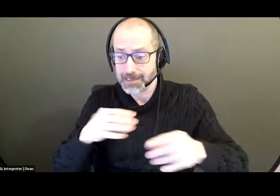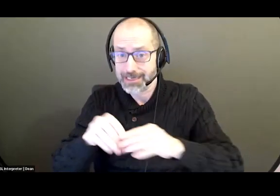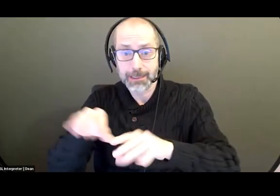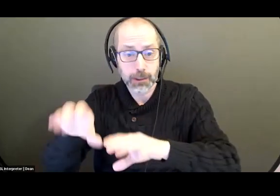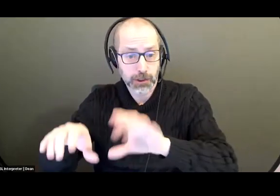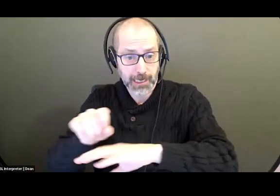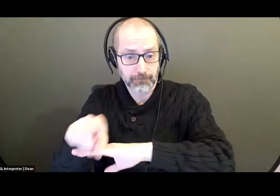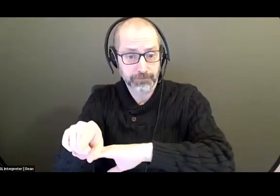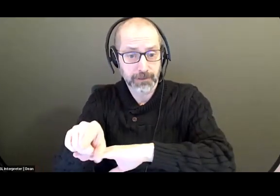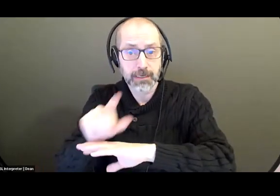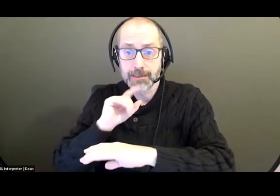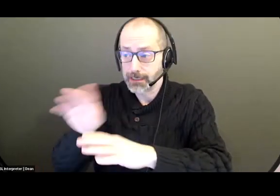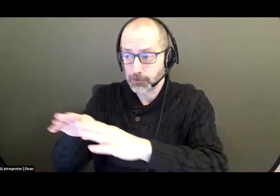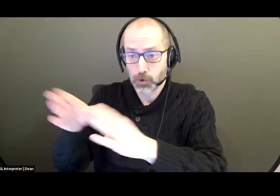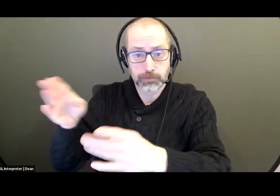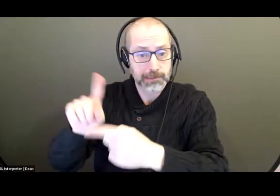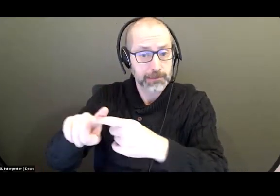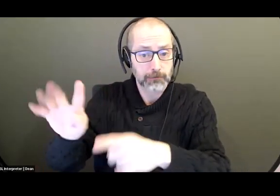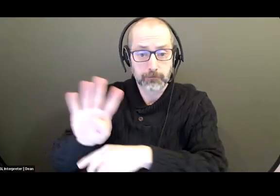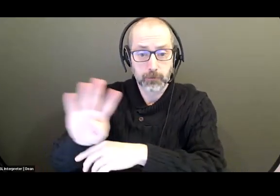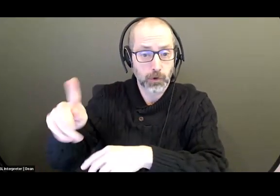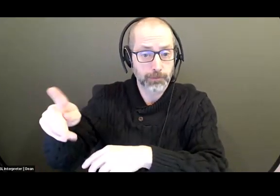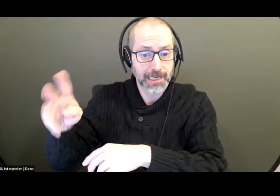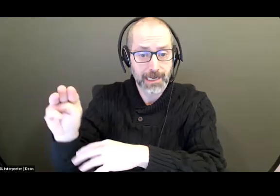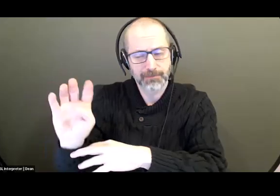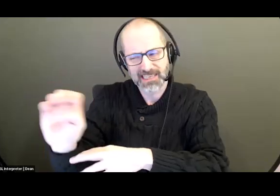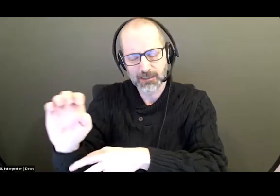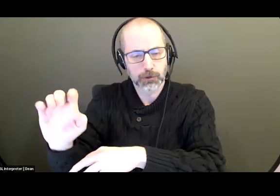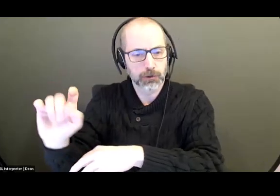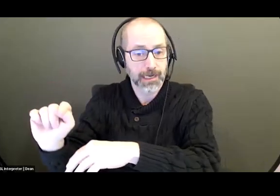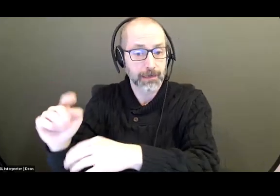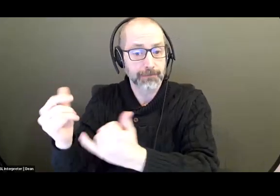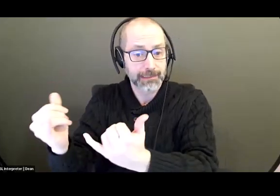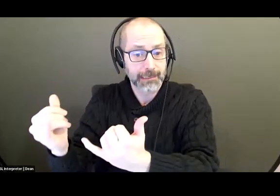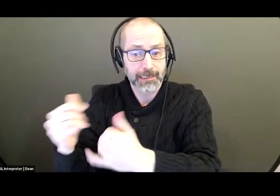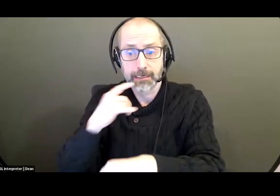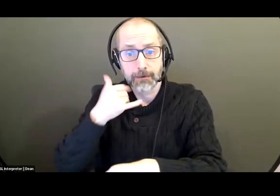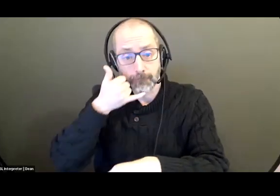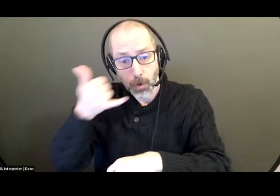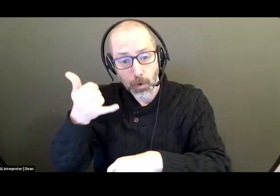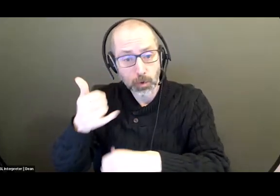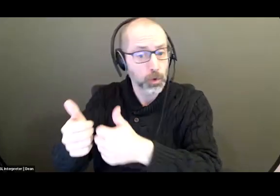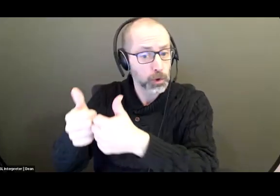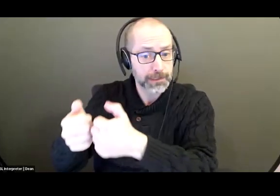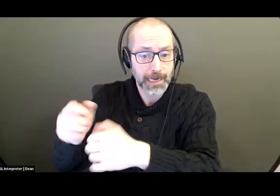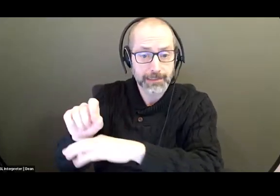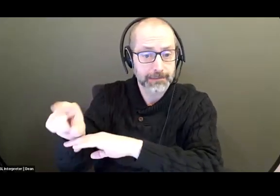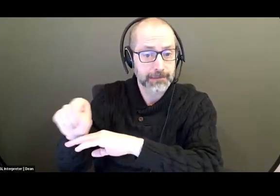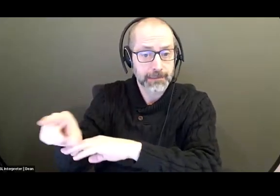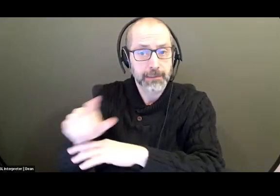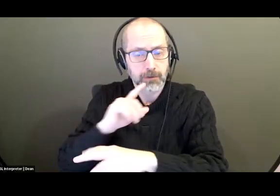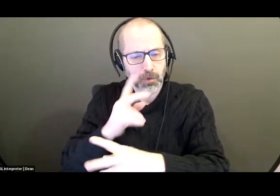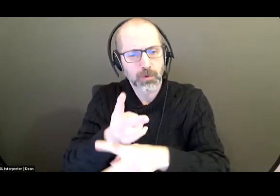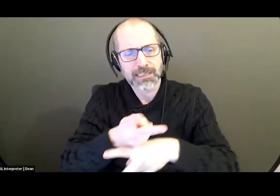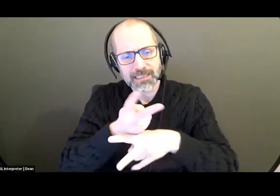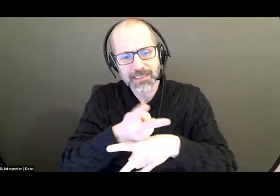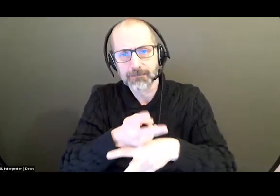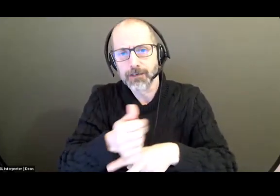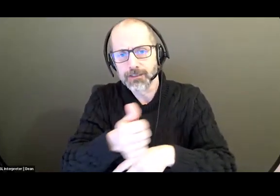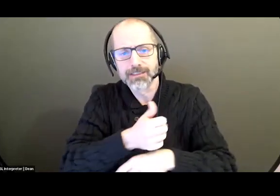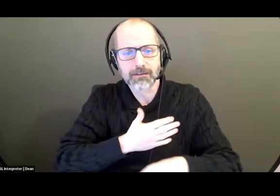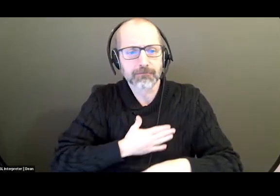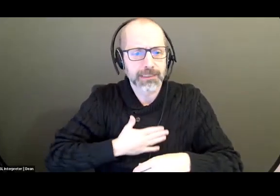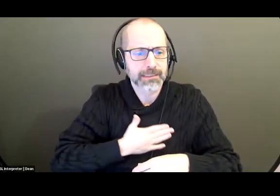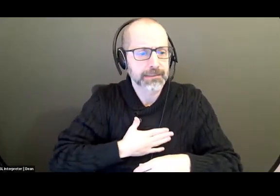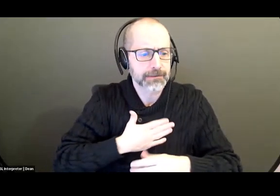numbers on it has been shared in the chat and is on the screen, and it's available until 4 p.m. Eastern today by phone